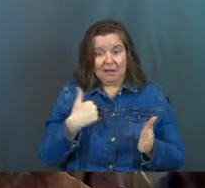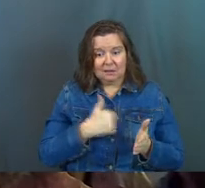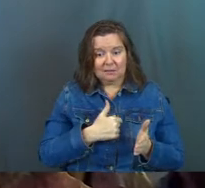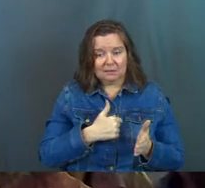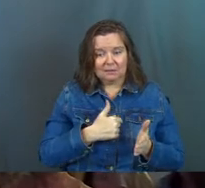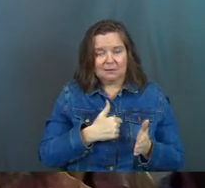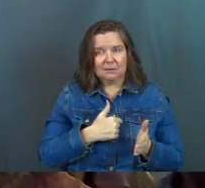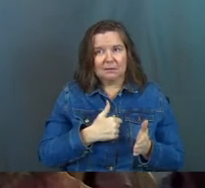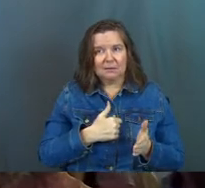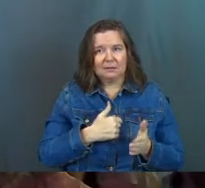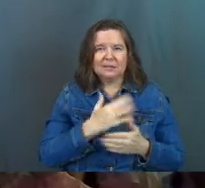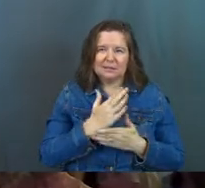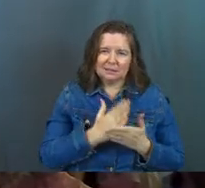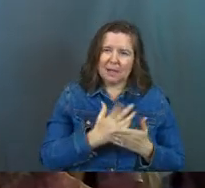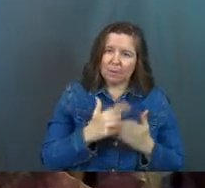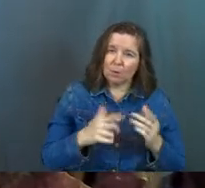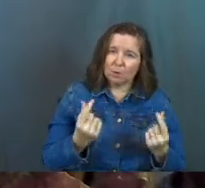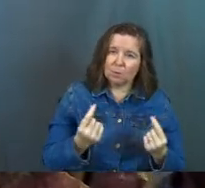days,